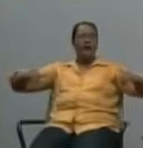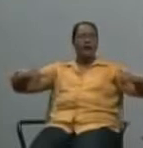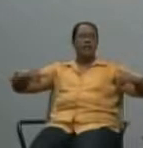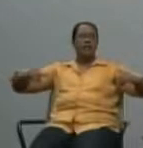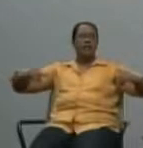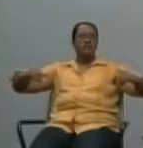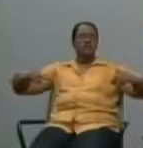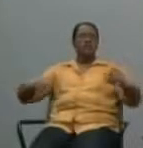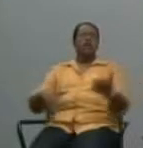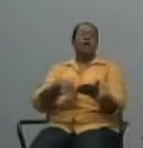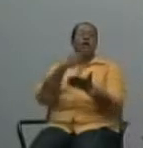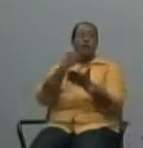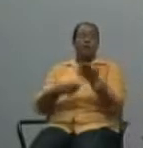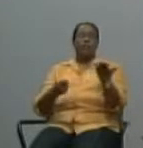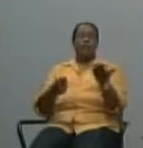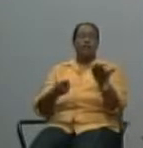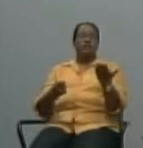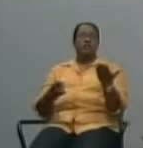Christ.